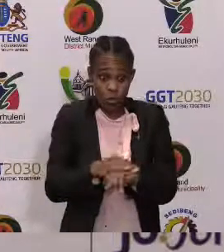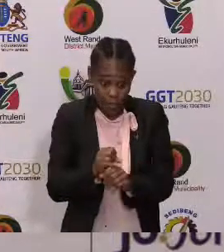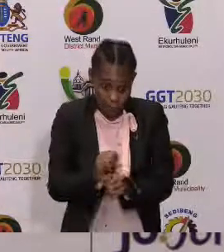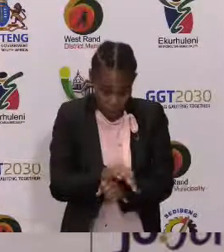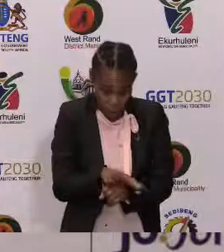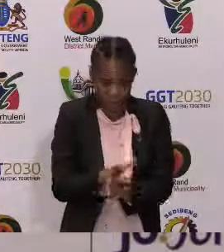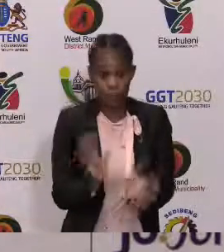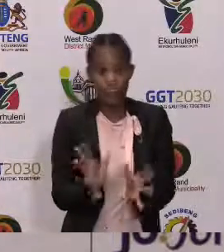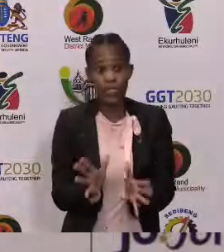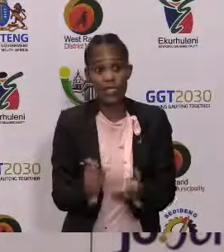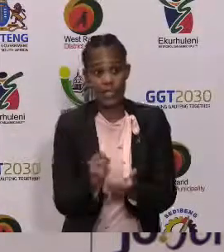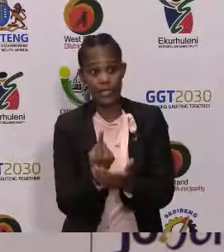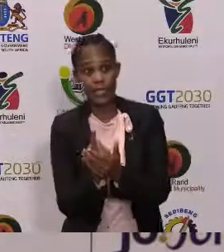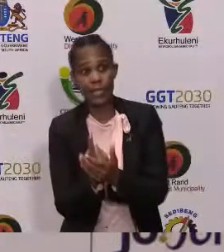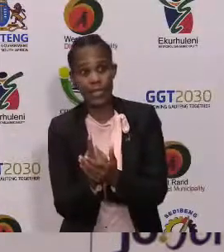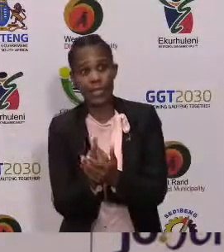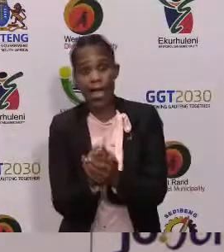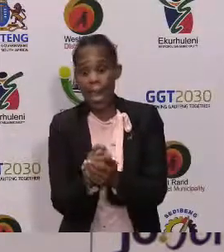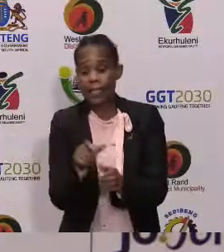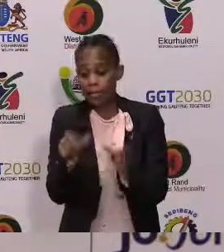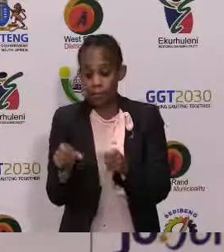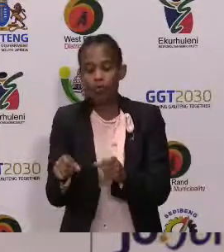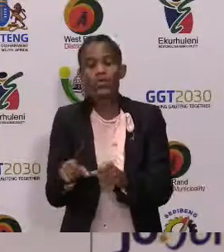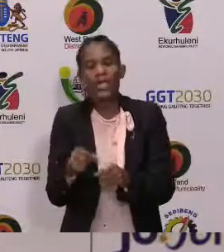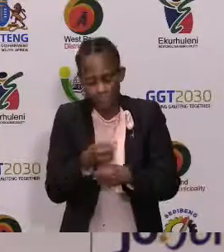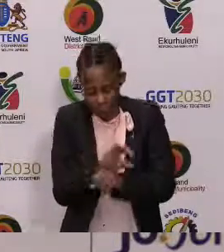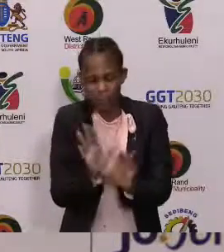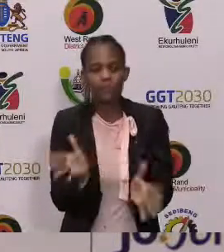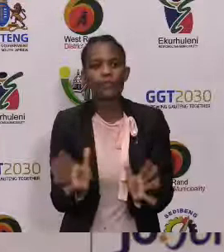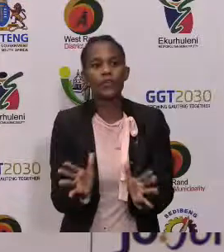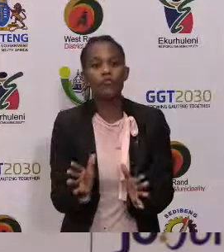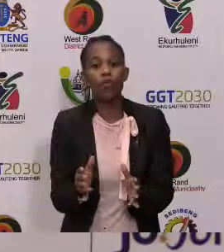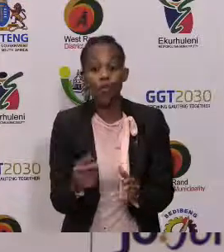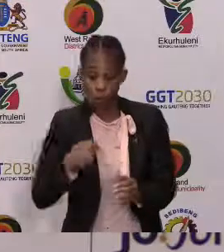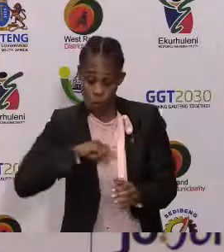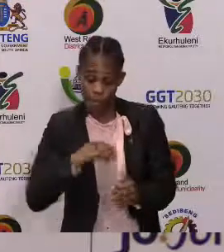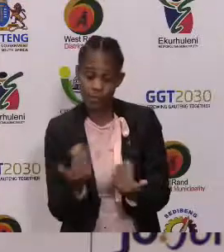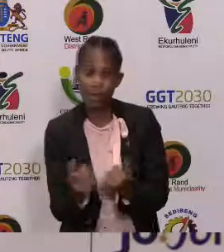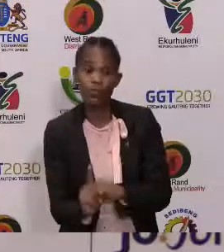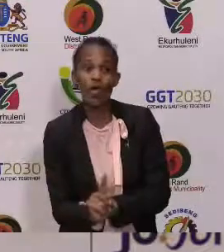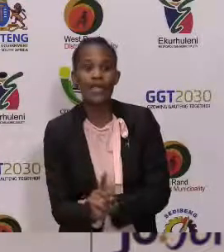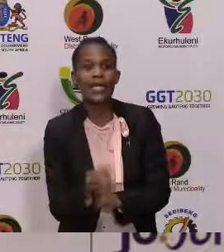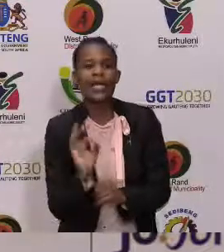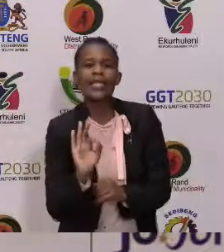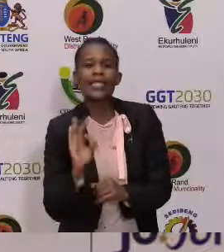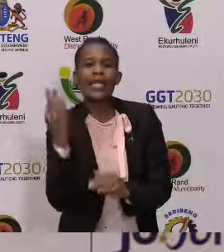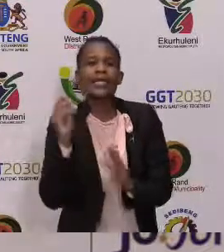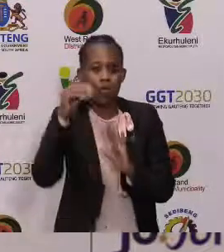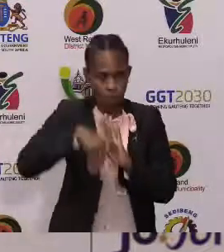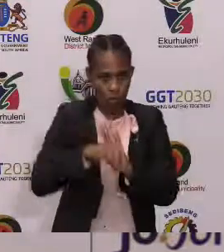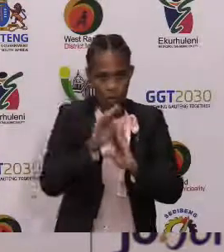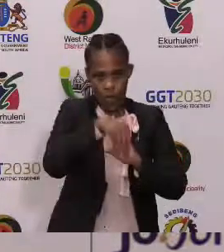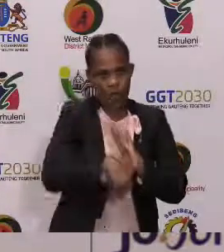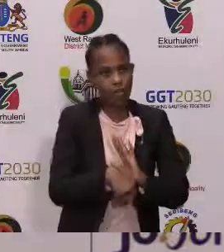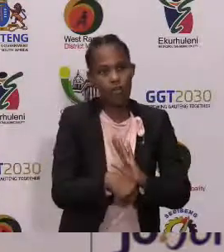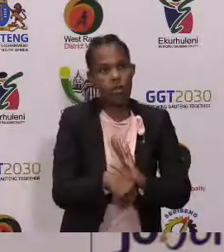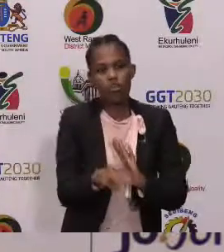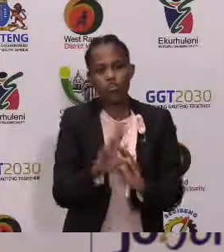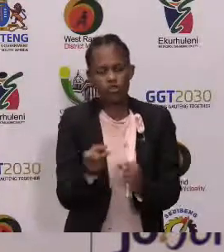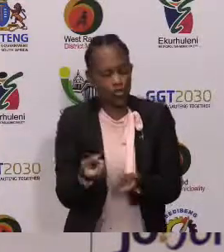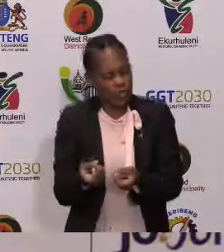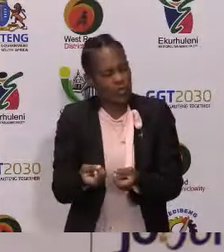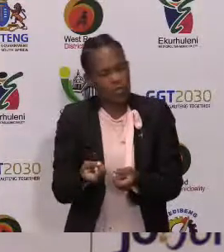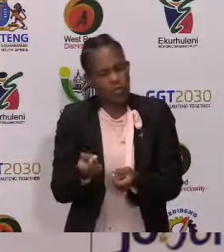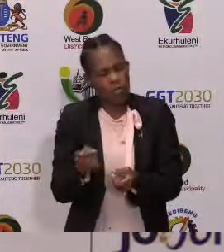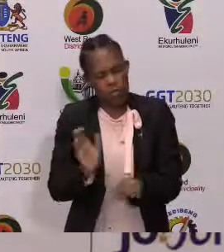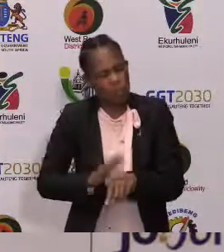place, a high percentage of the population has been infected, we expect the third wave to be less severe than the first wave or the second